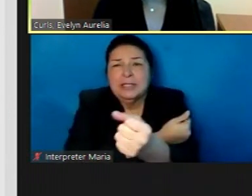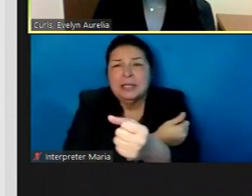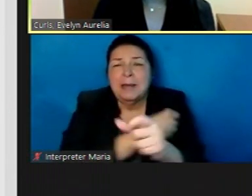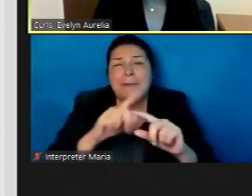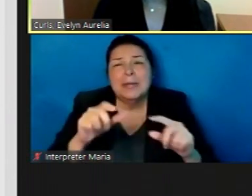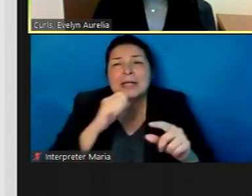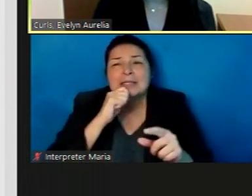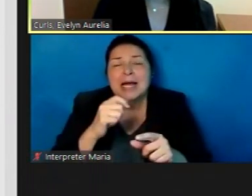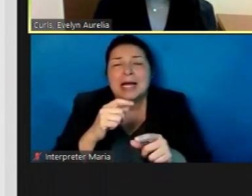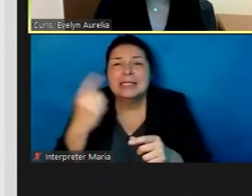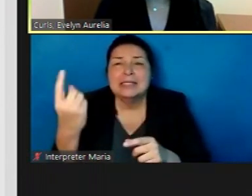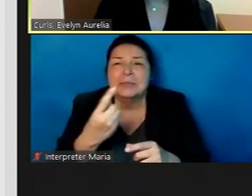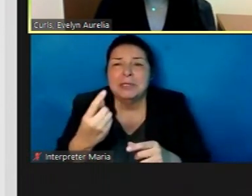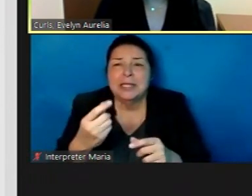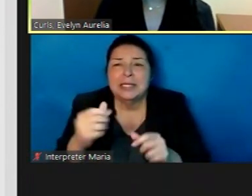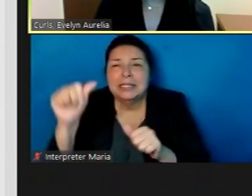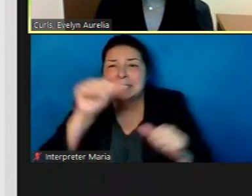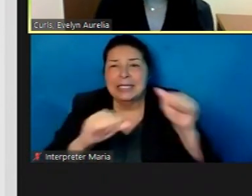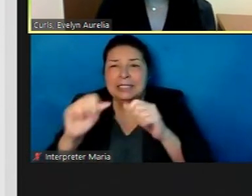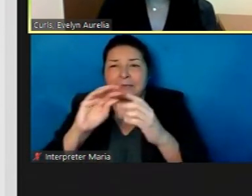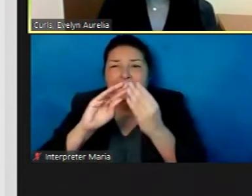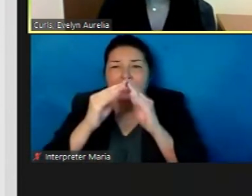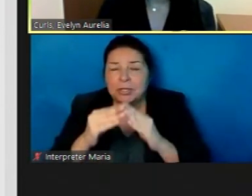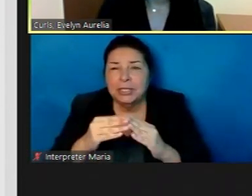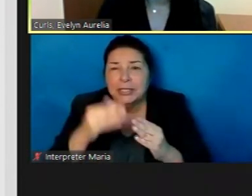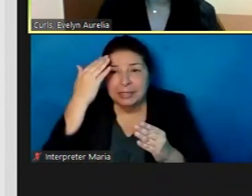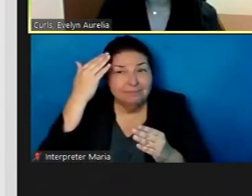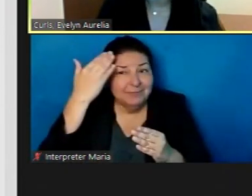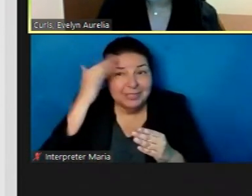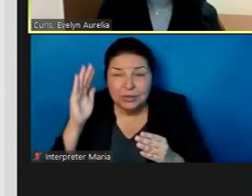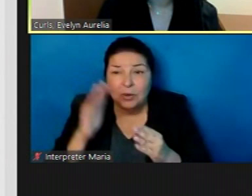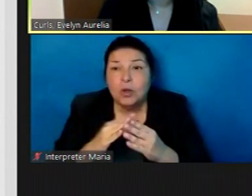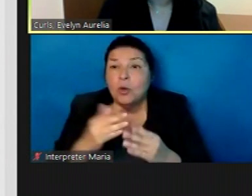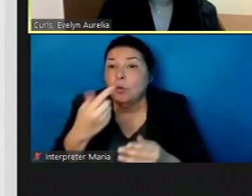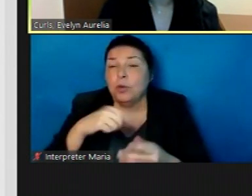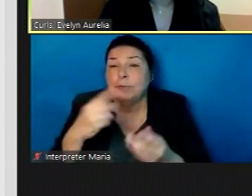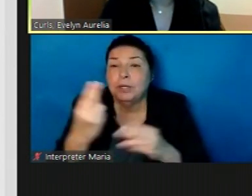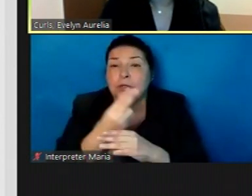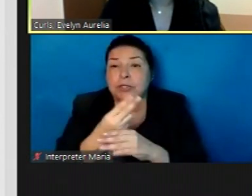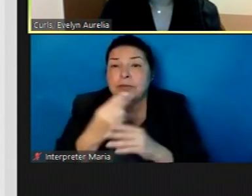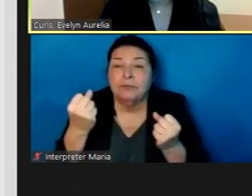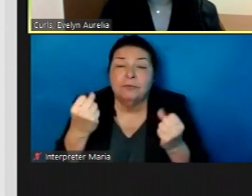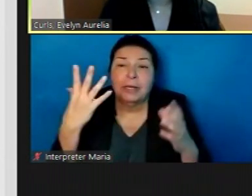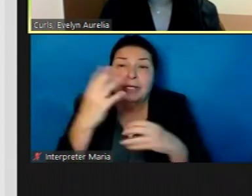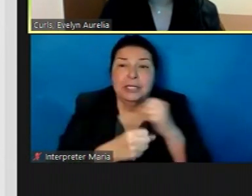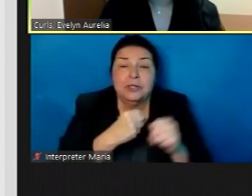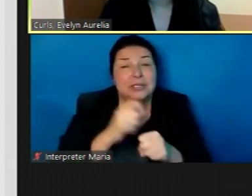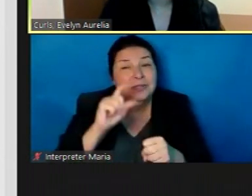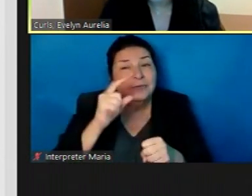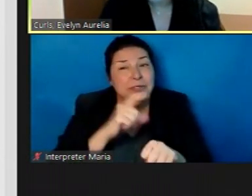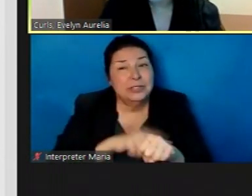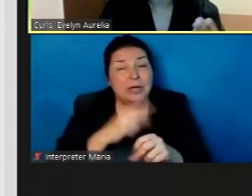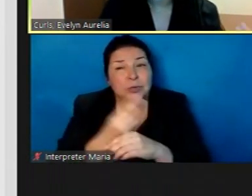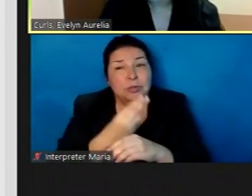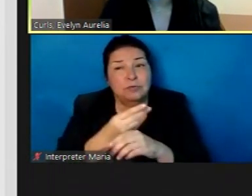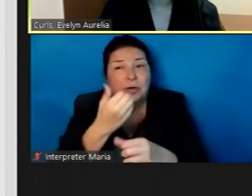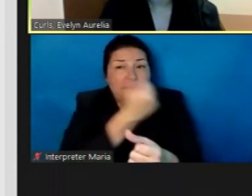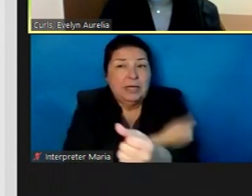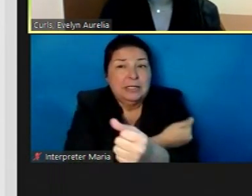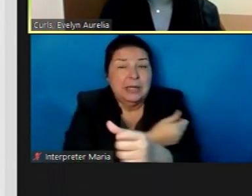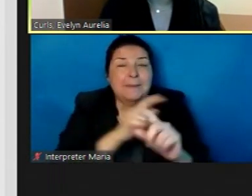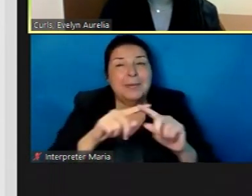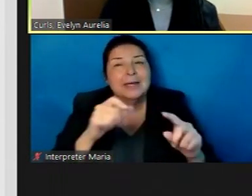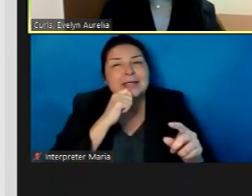not aware of or doesn't know about. We've been using mRNA for many years. It's the first time it's been used for a vaccine, but it's not a